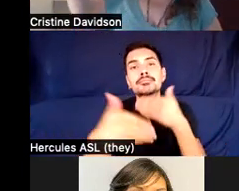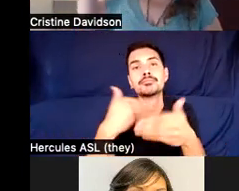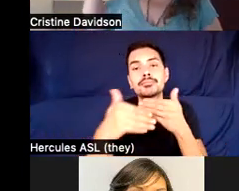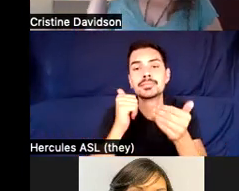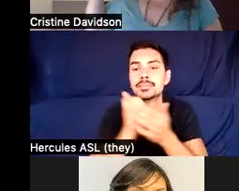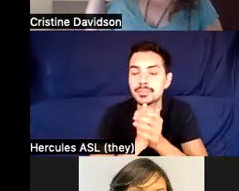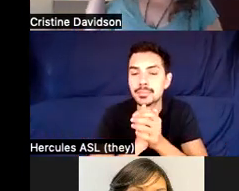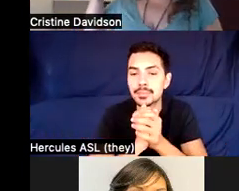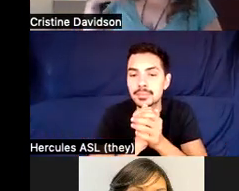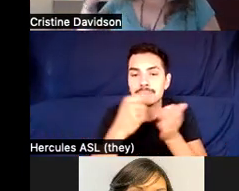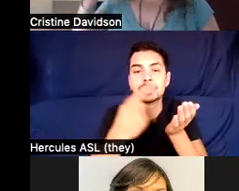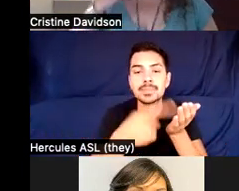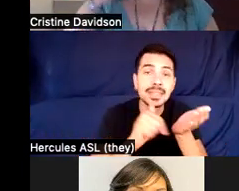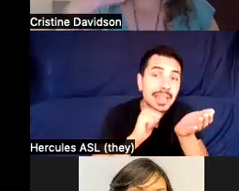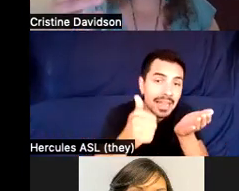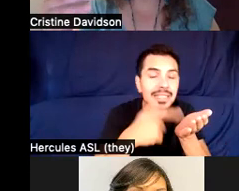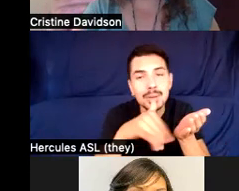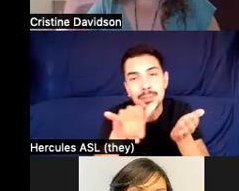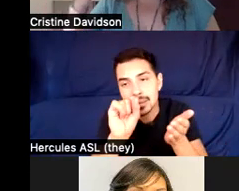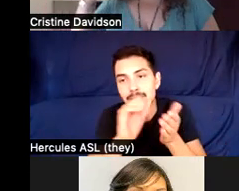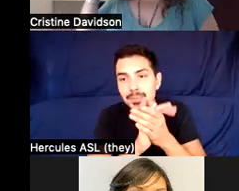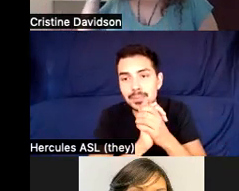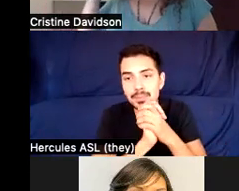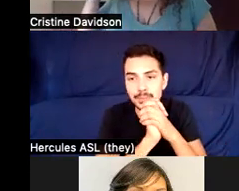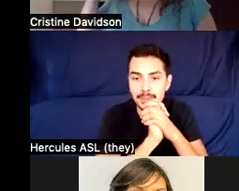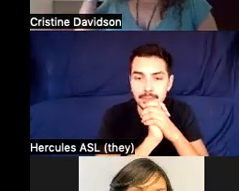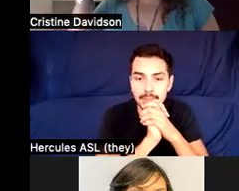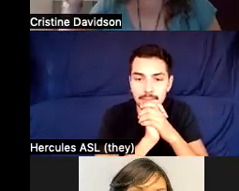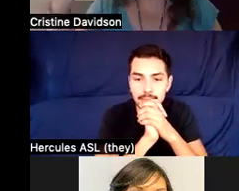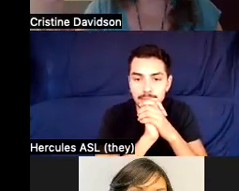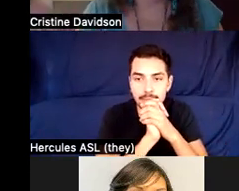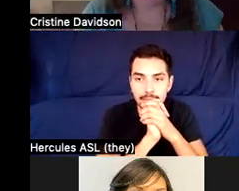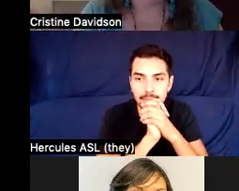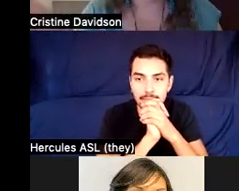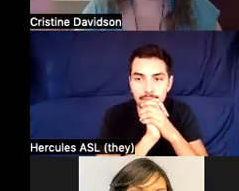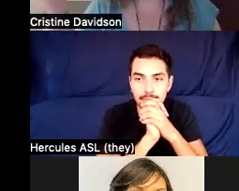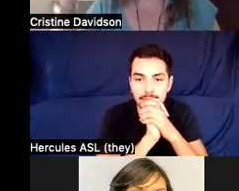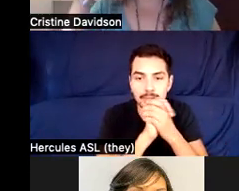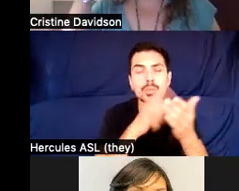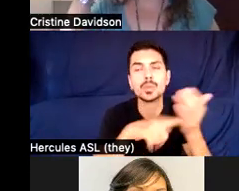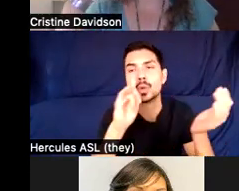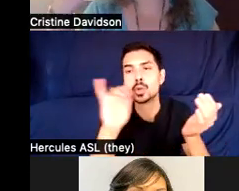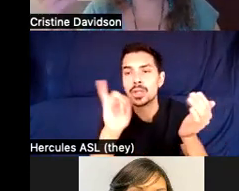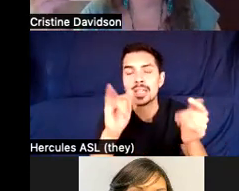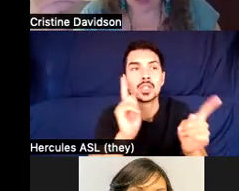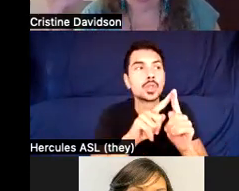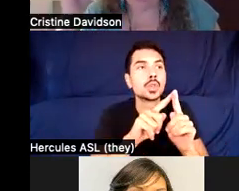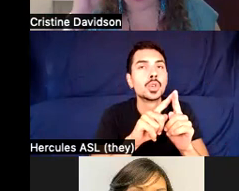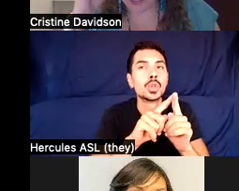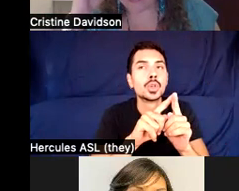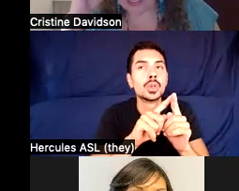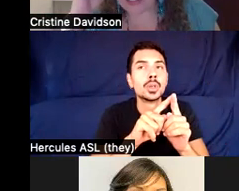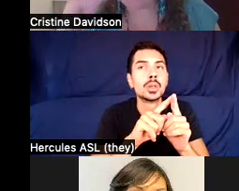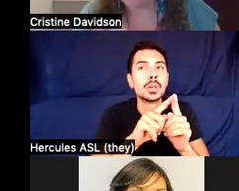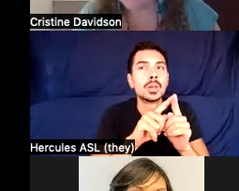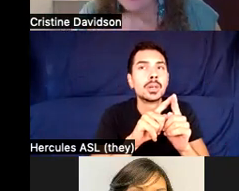not. We've got to back all the way out, right? So what does it look like to back in and out? And how can we support them in